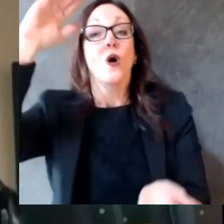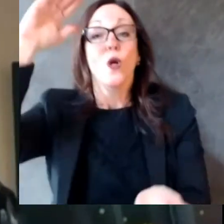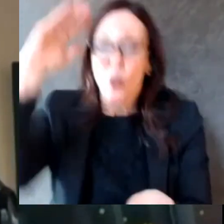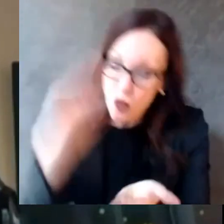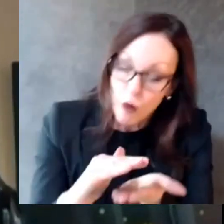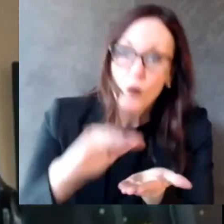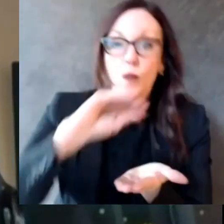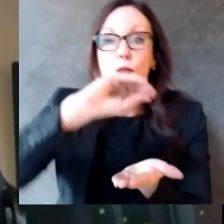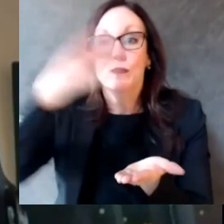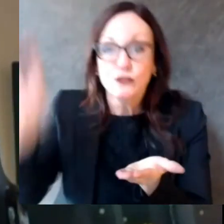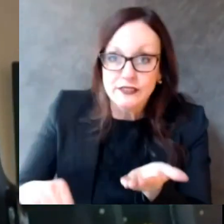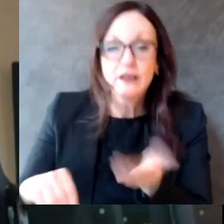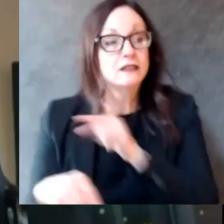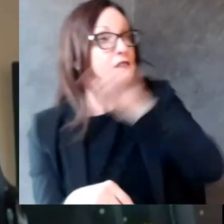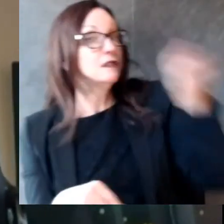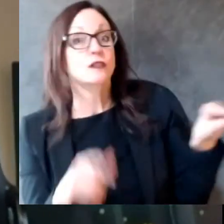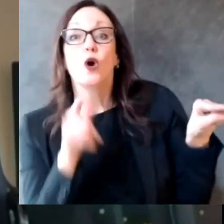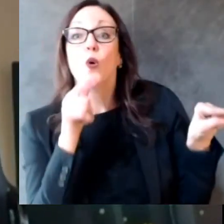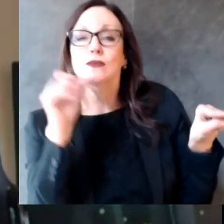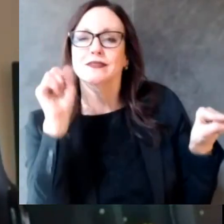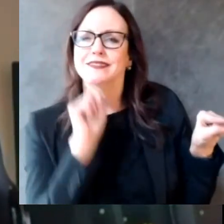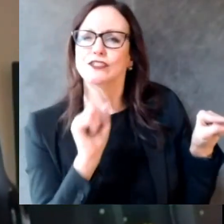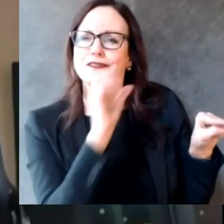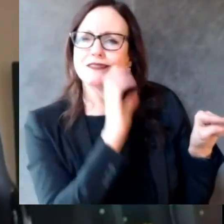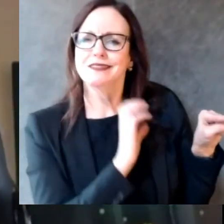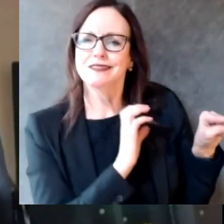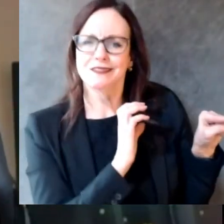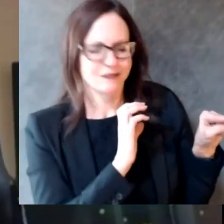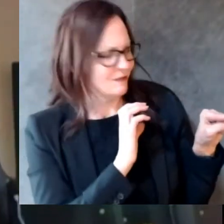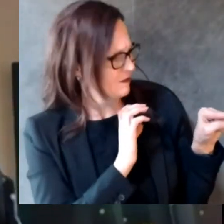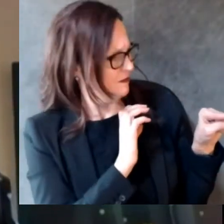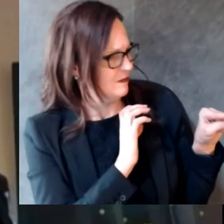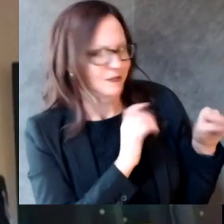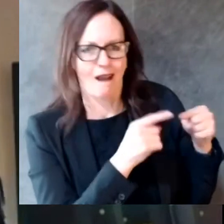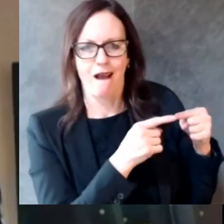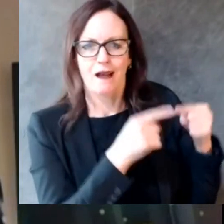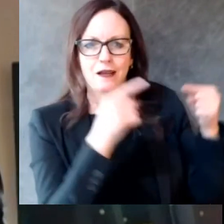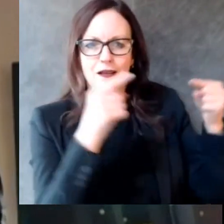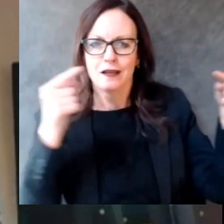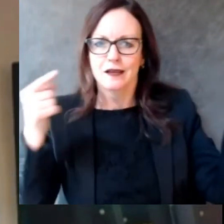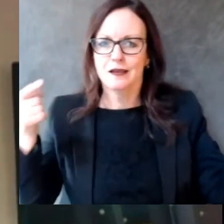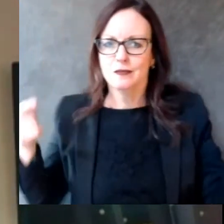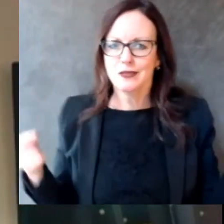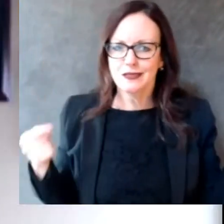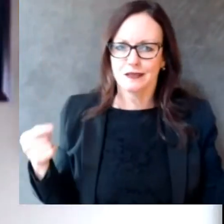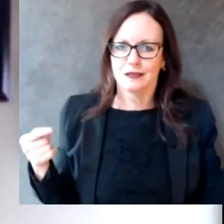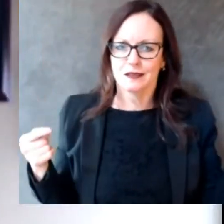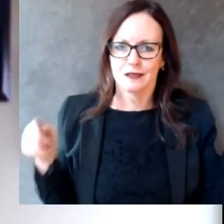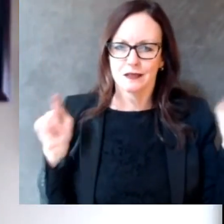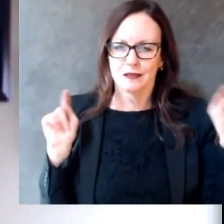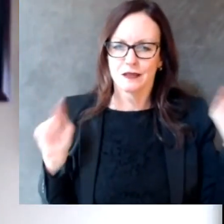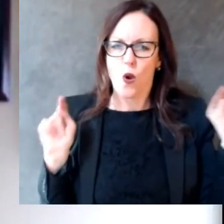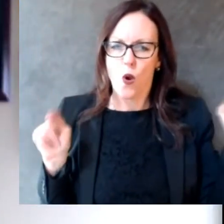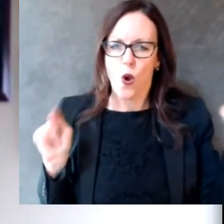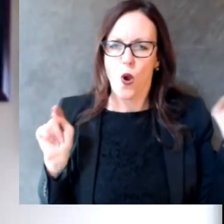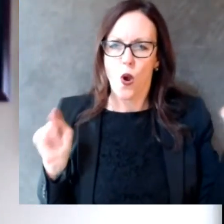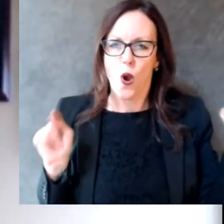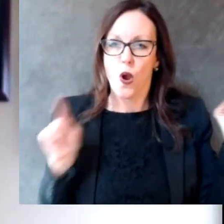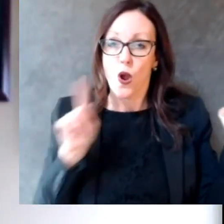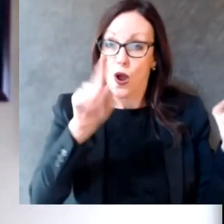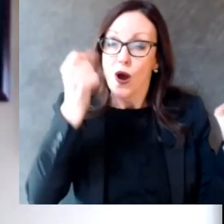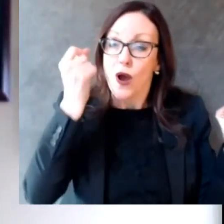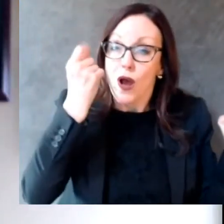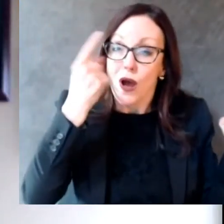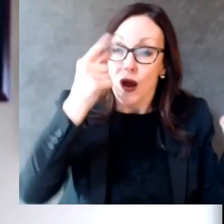impact of expansion to children 12 to 15 on our scenario here? It's absolutely going